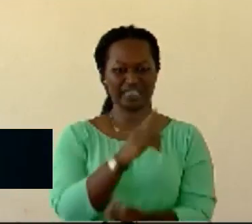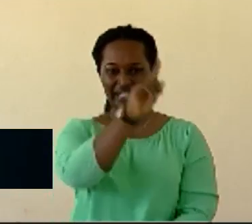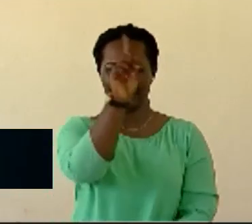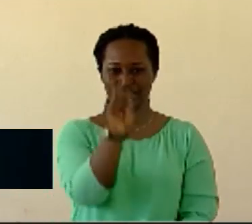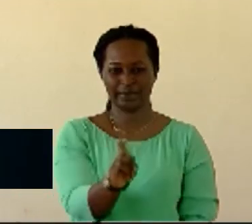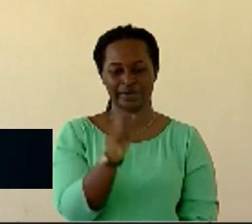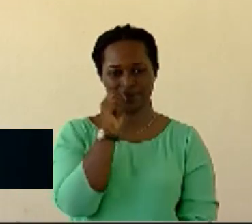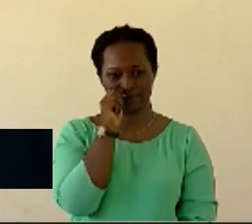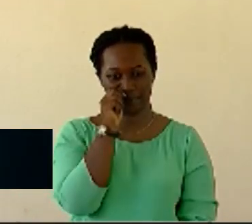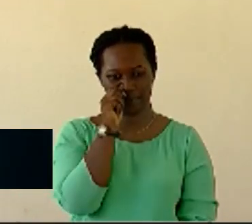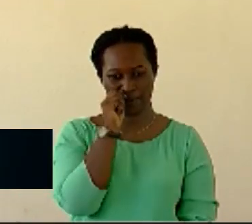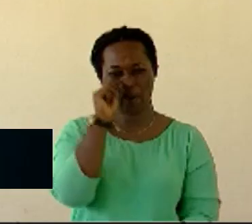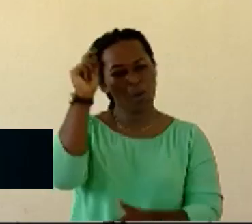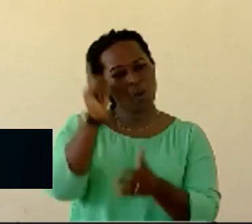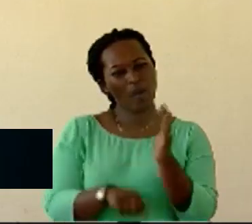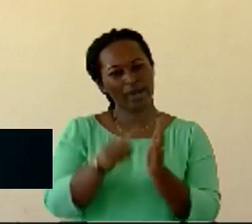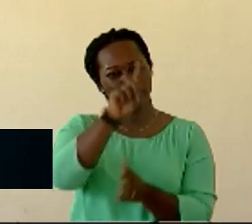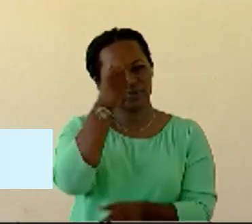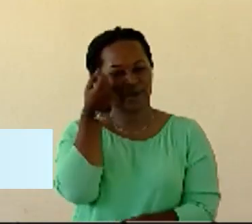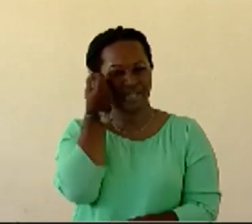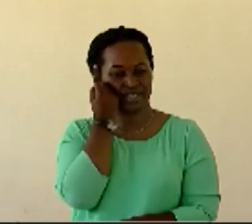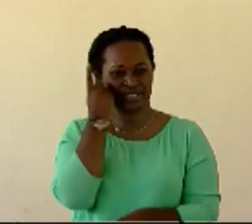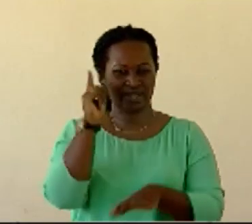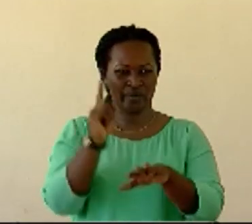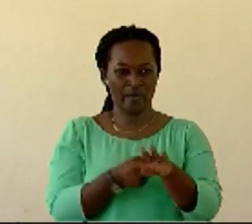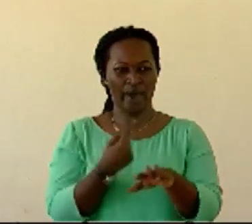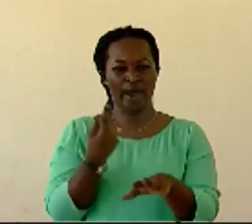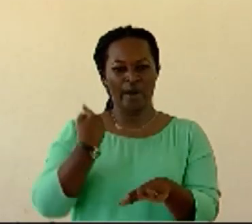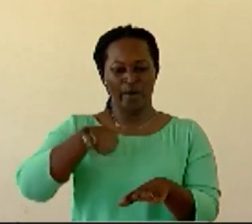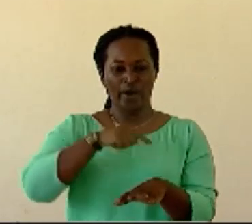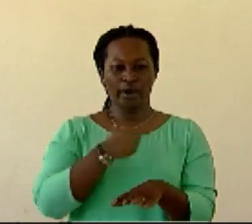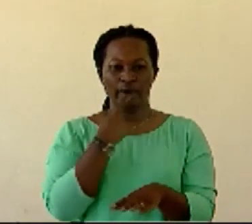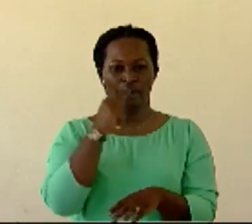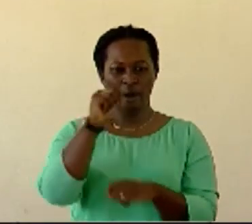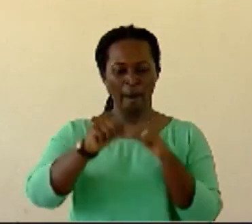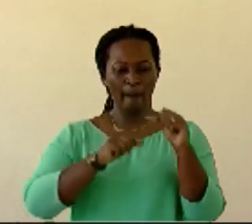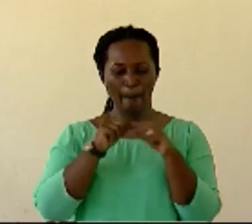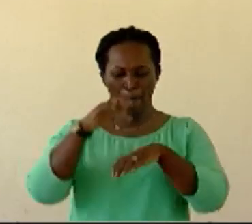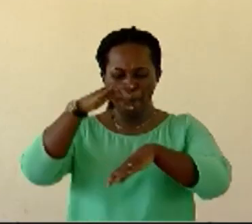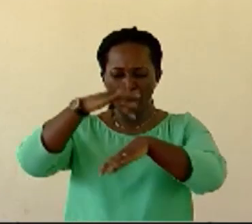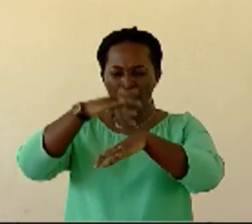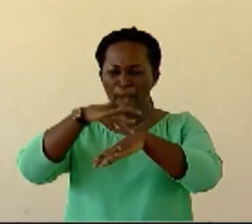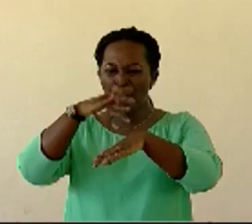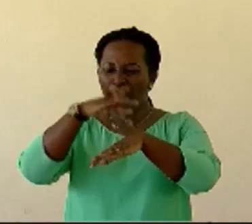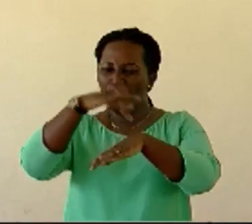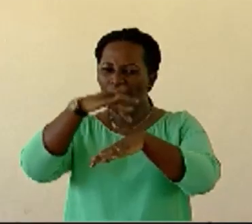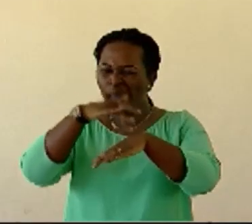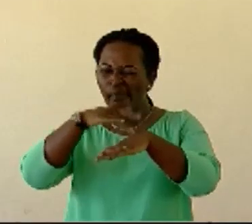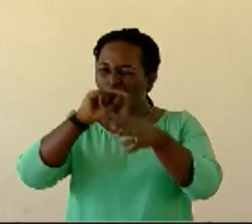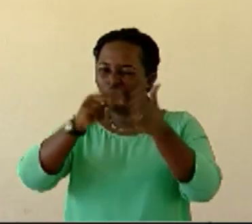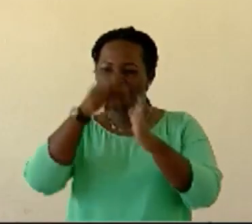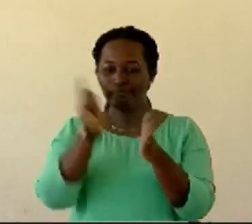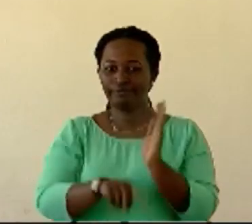is, what do you understand when we talk about sensitivity? What is